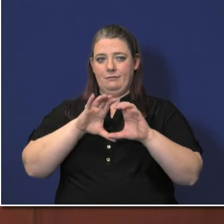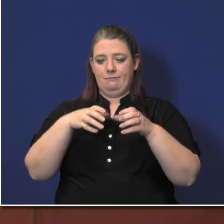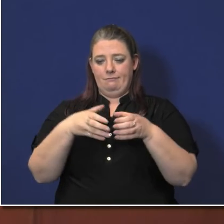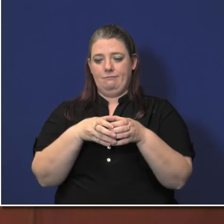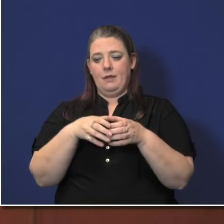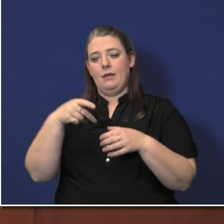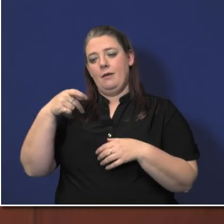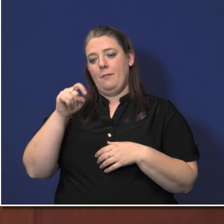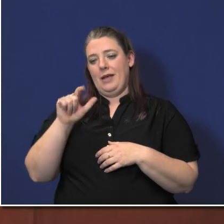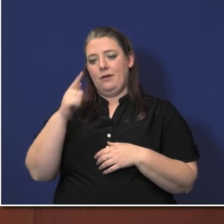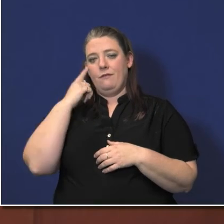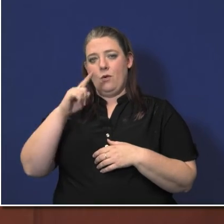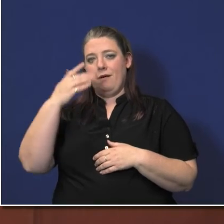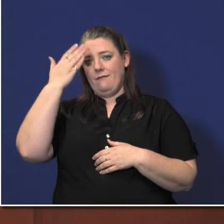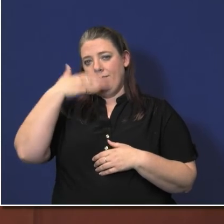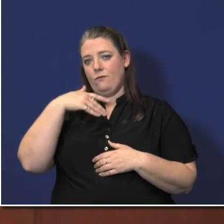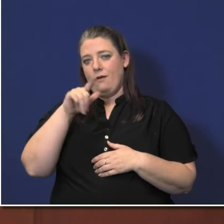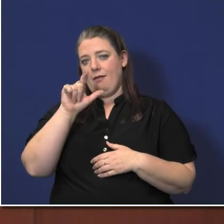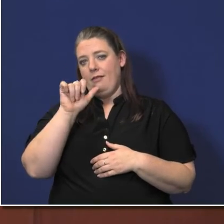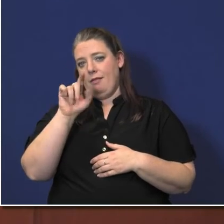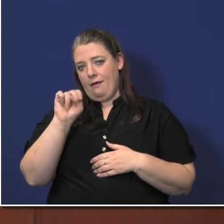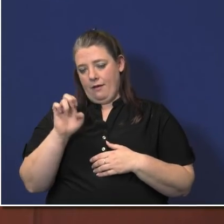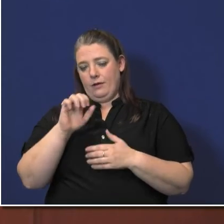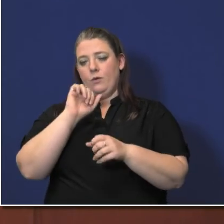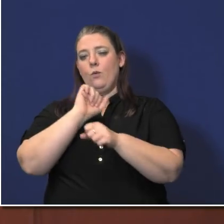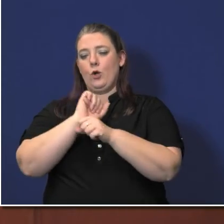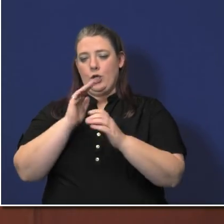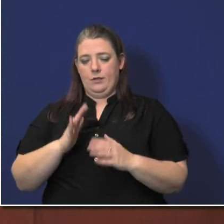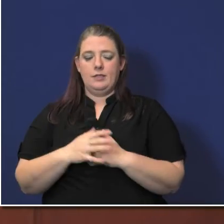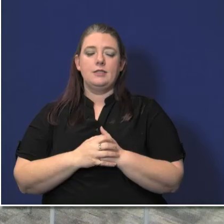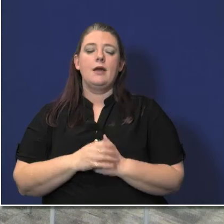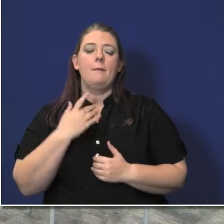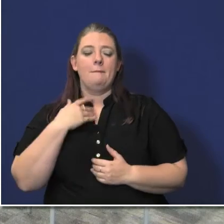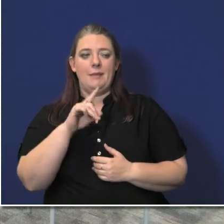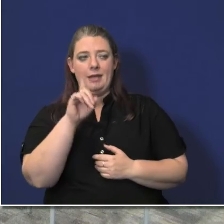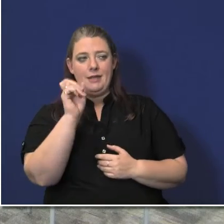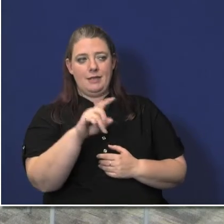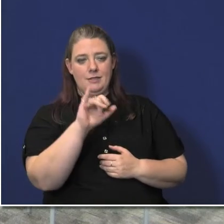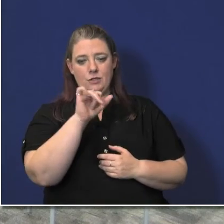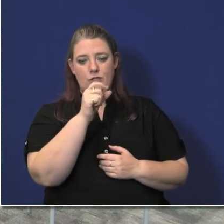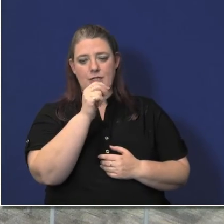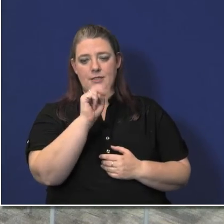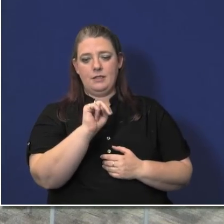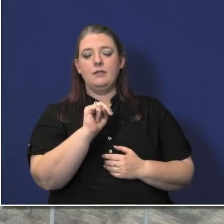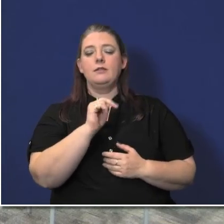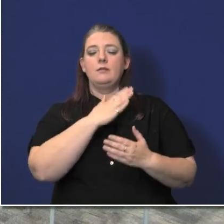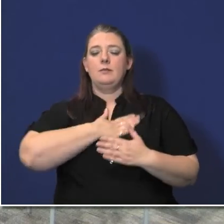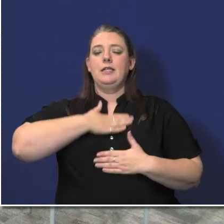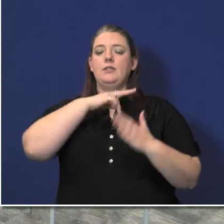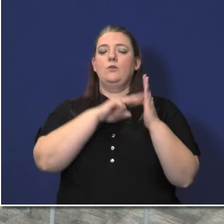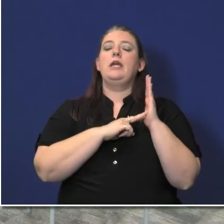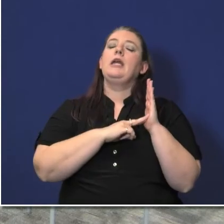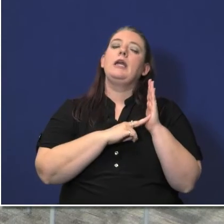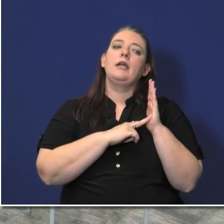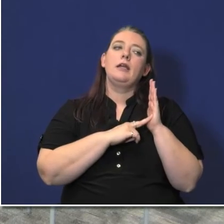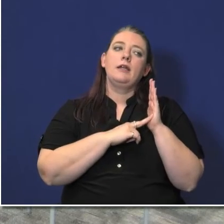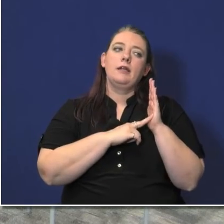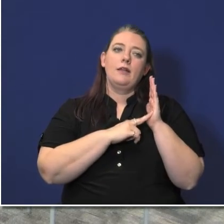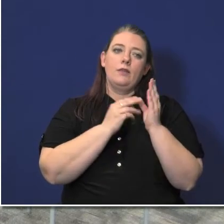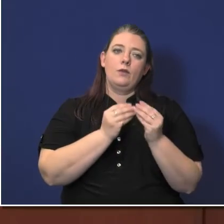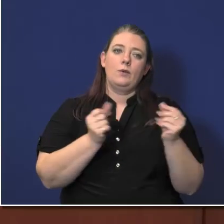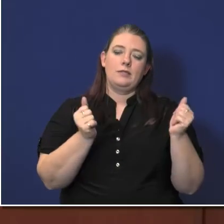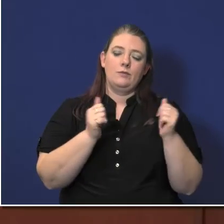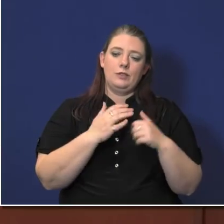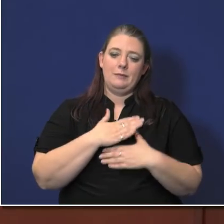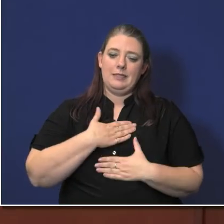definition of frontline workers. I'm going to ask Mr. Jackson to please read the resolution. Please,